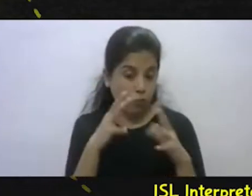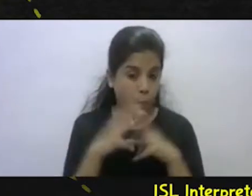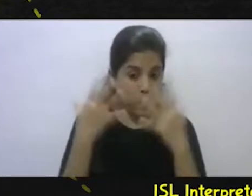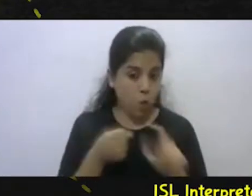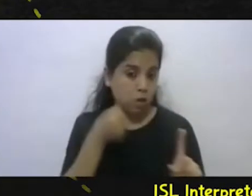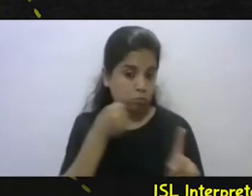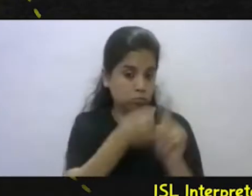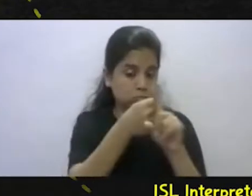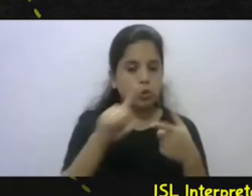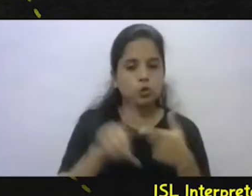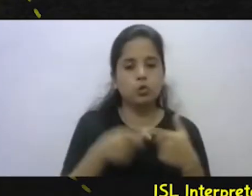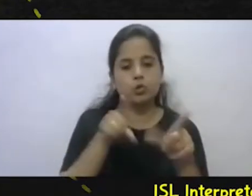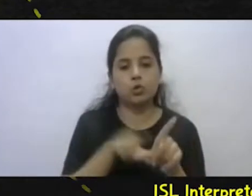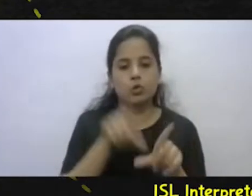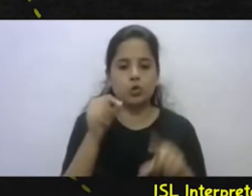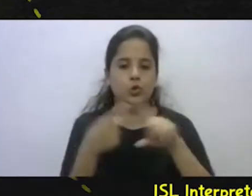Jyotsna, welcome.